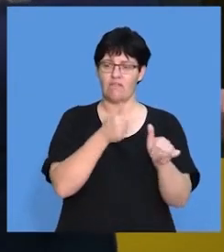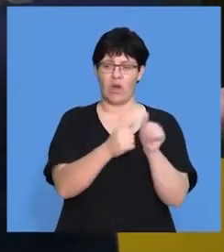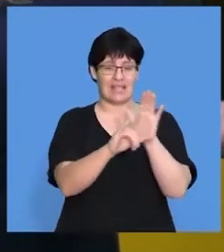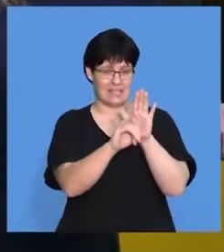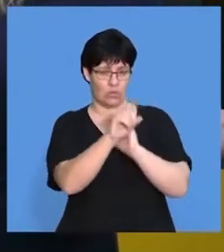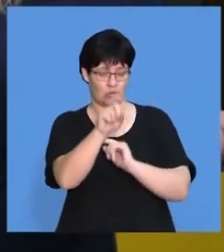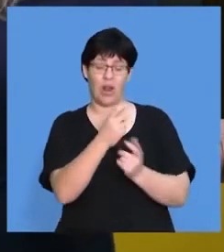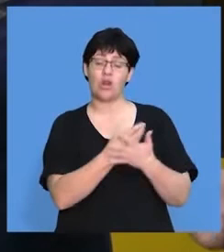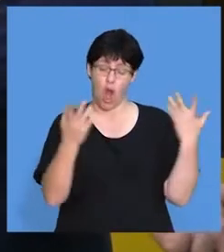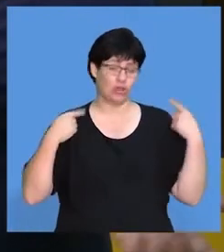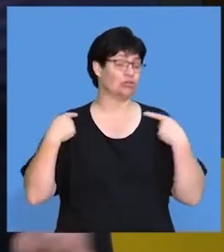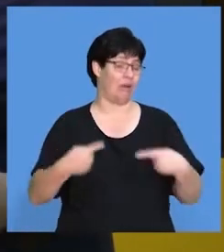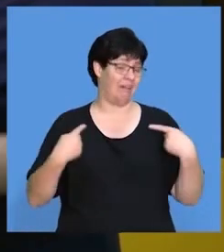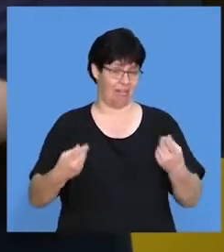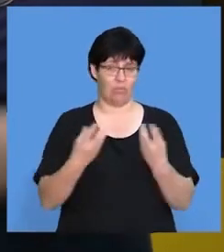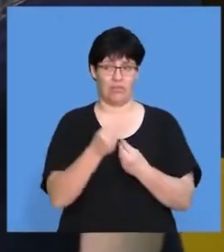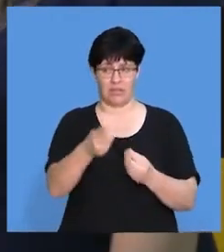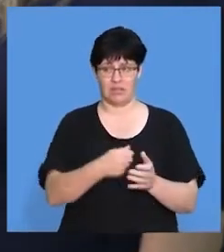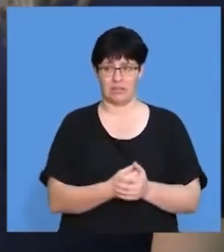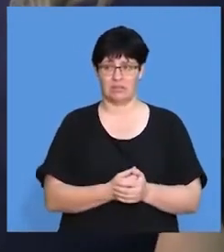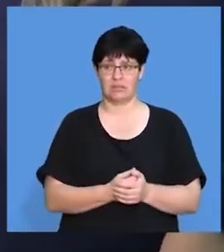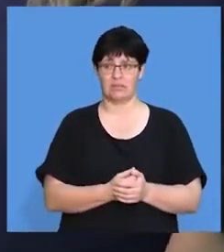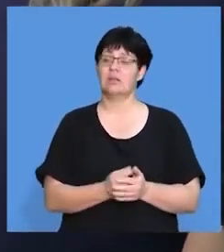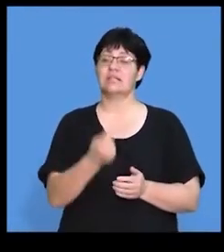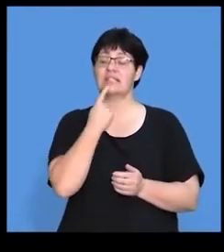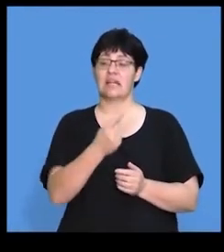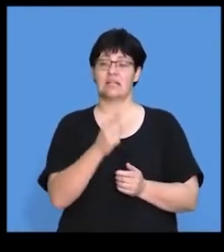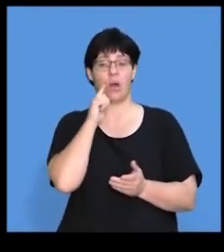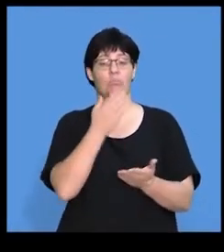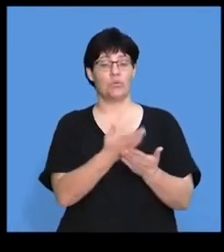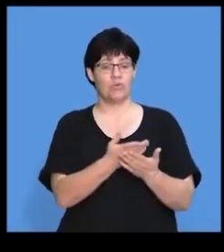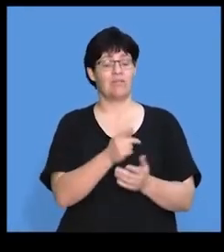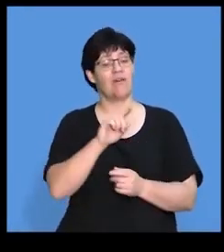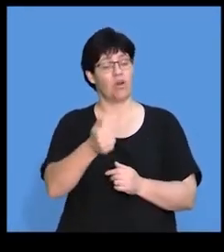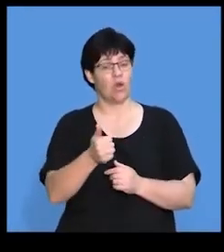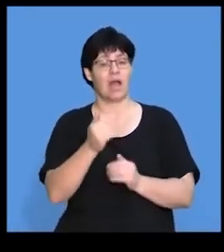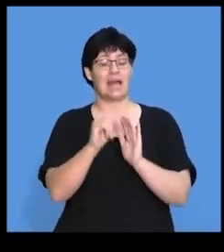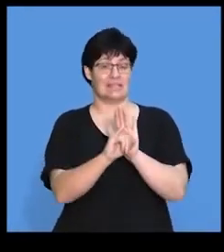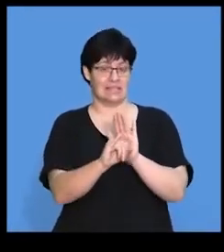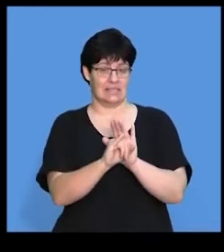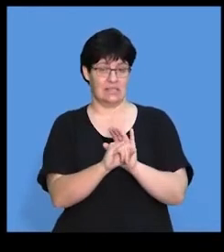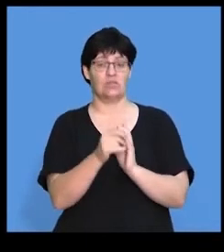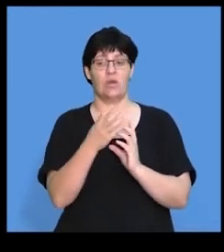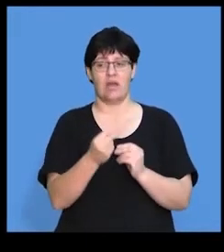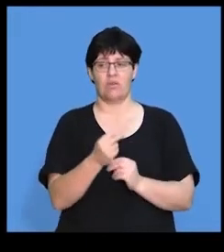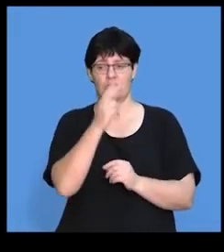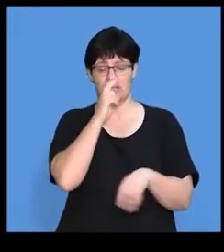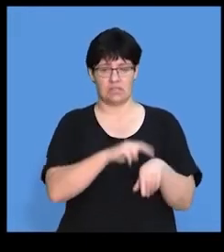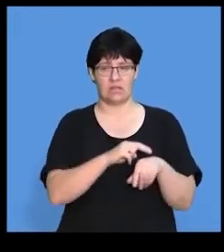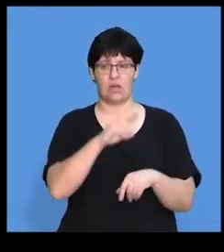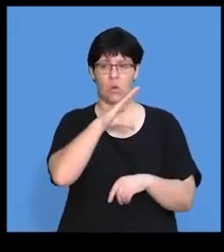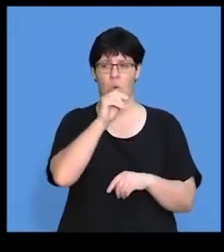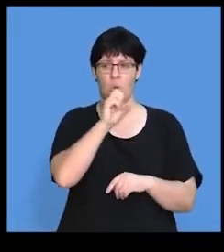that a lot of people struggle with. Okay, let's read it. It says, prove the following identity. So we need to prove that